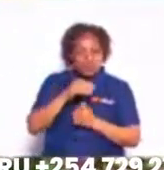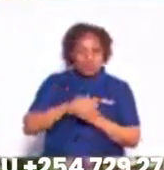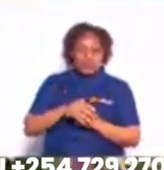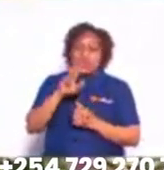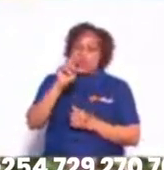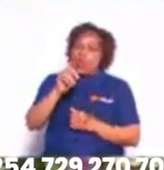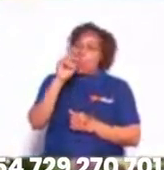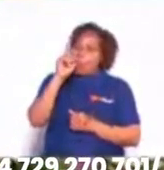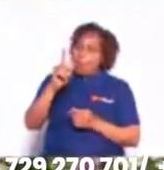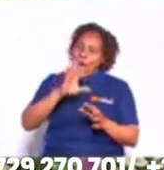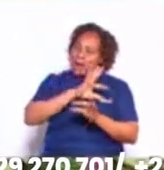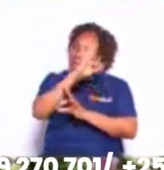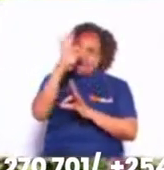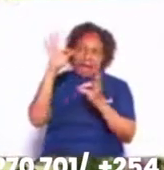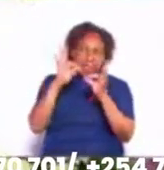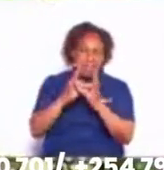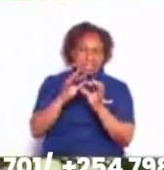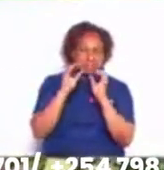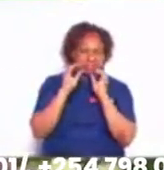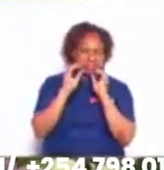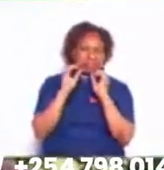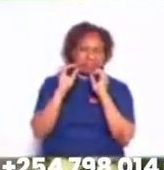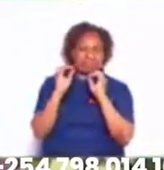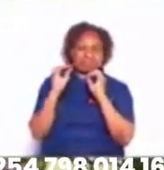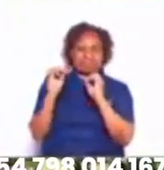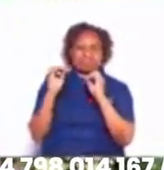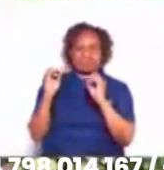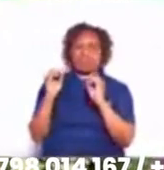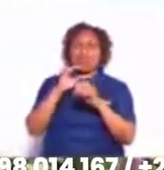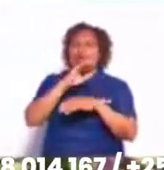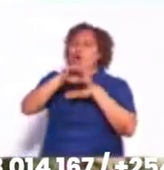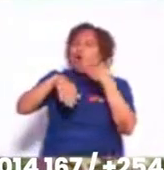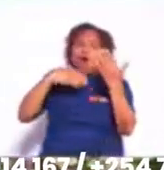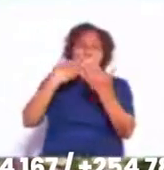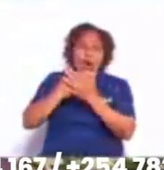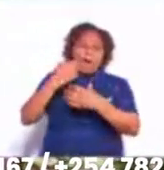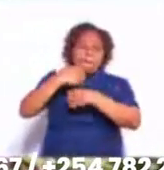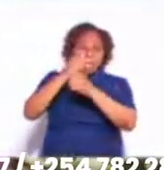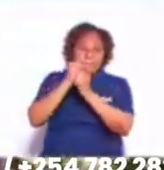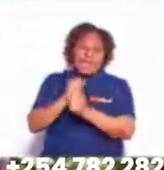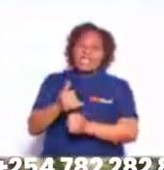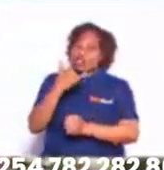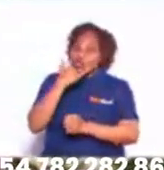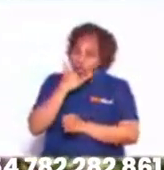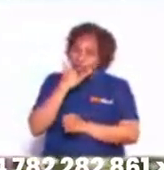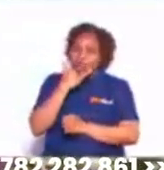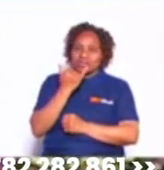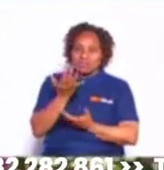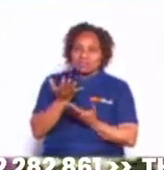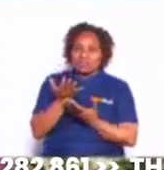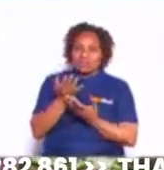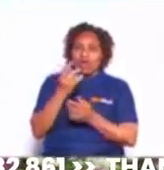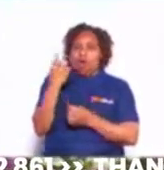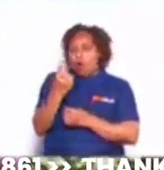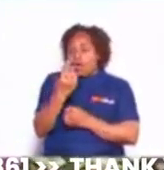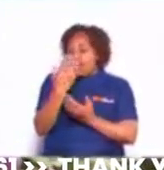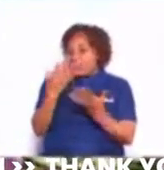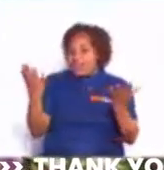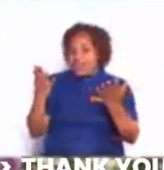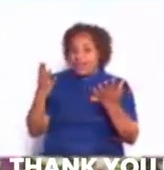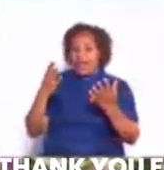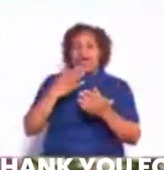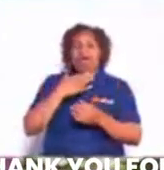one is perfect. We all make mistakes. But the only thing I want you to take